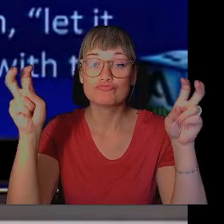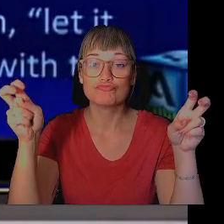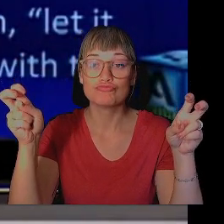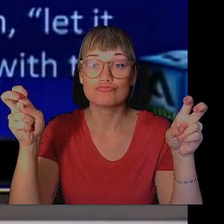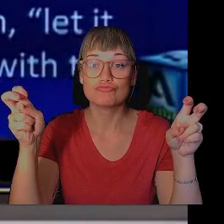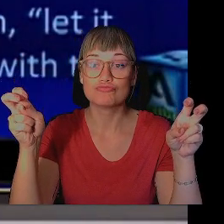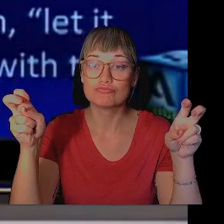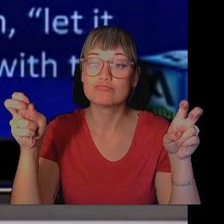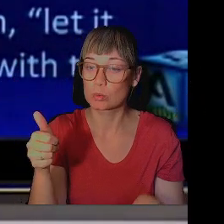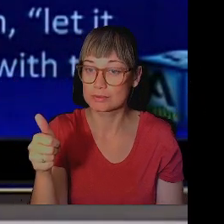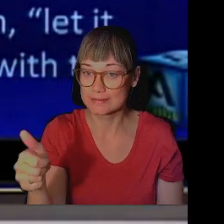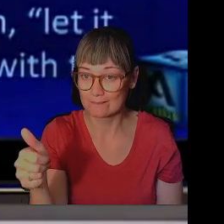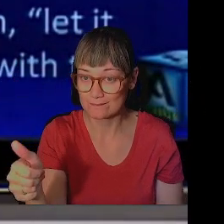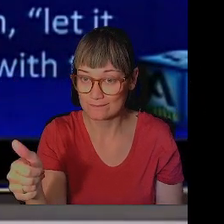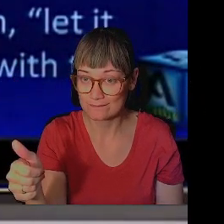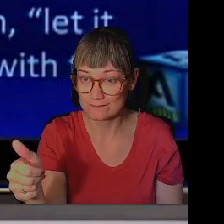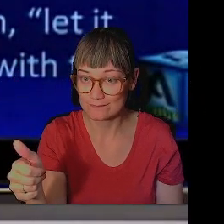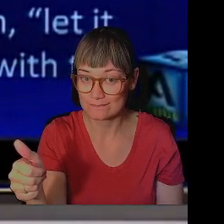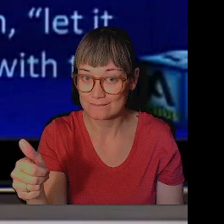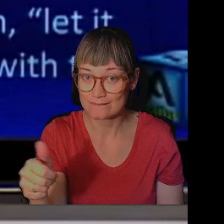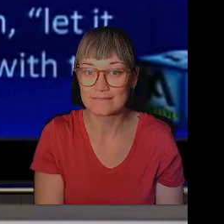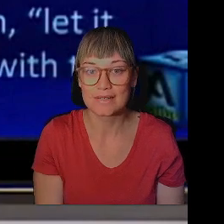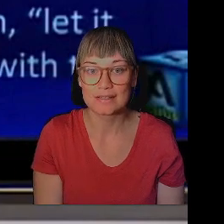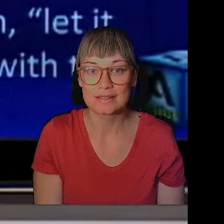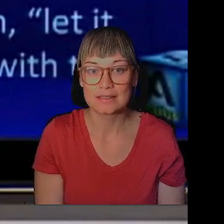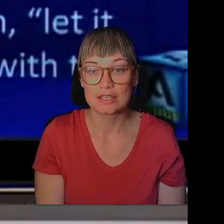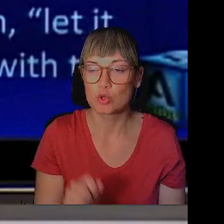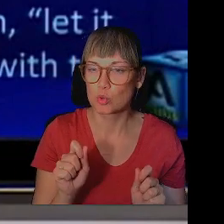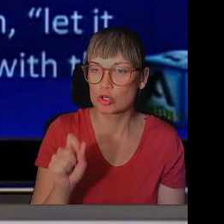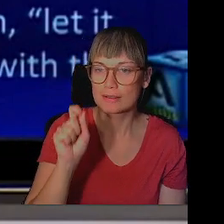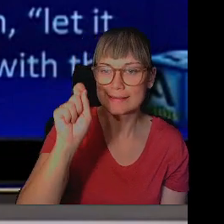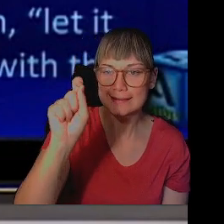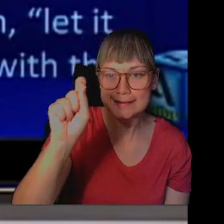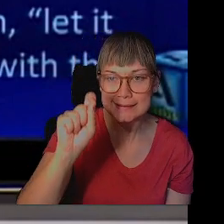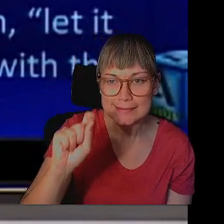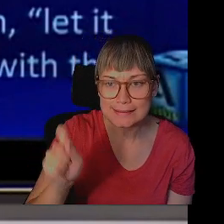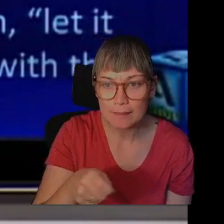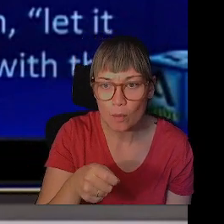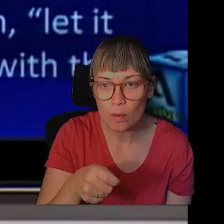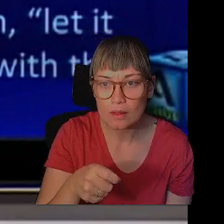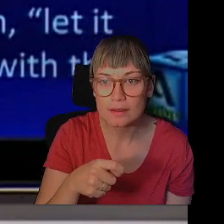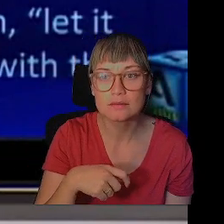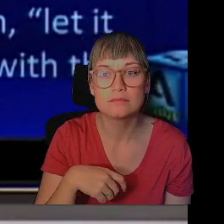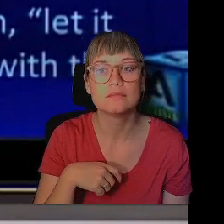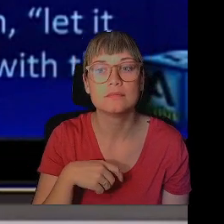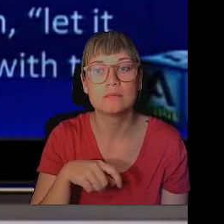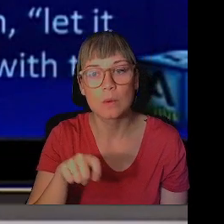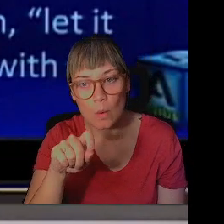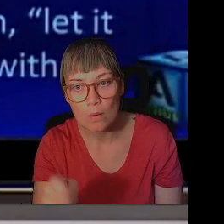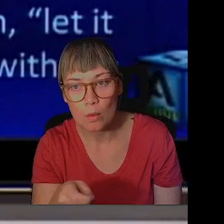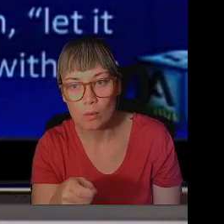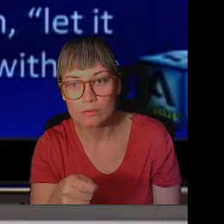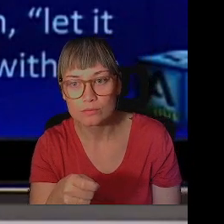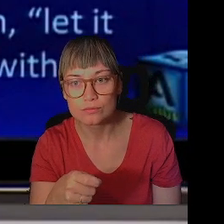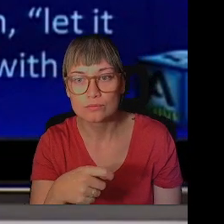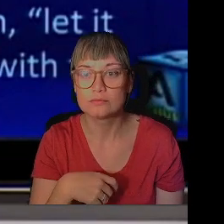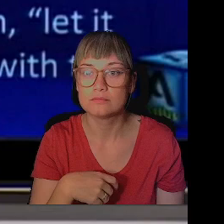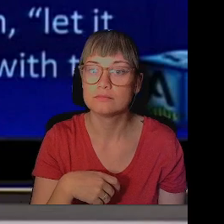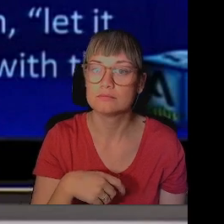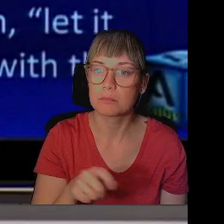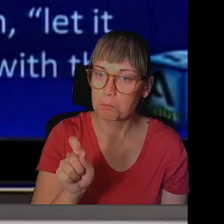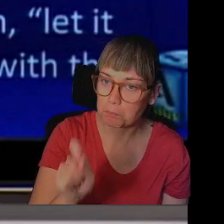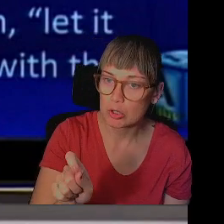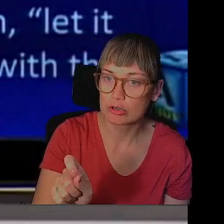punctuation. Here we have a semicolon. It could be a comma, could be a period, and then a new sentence